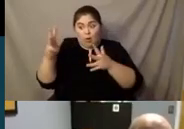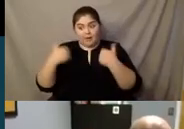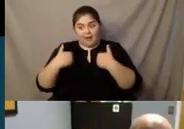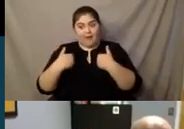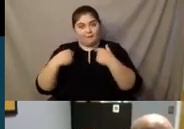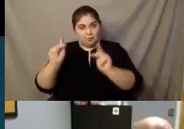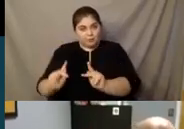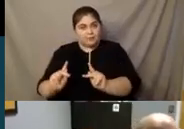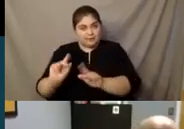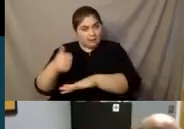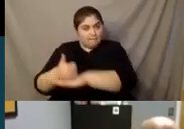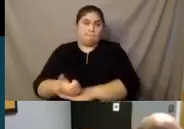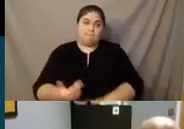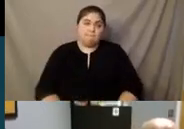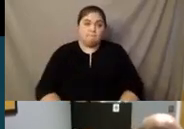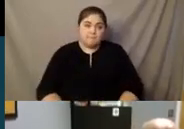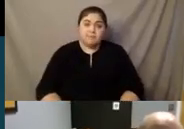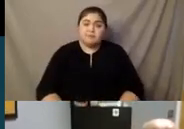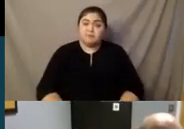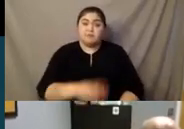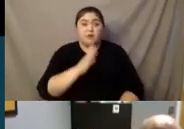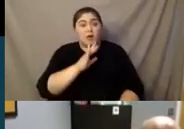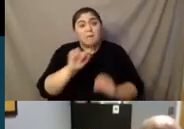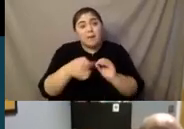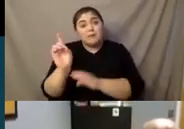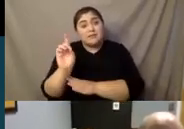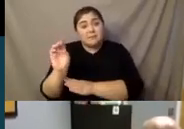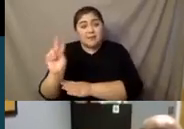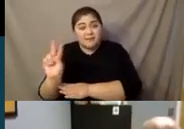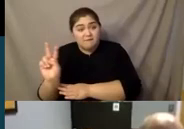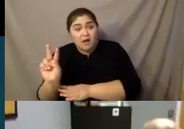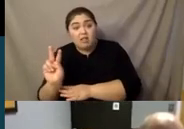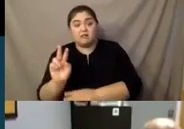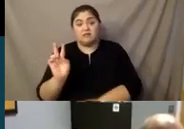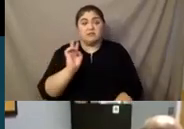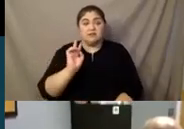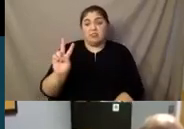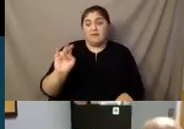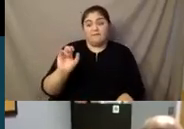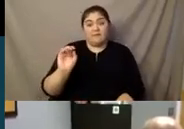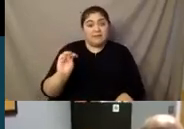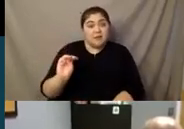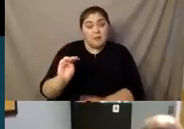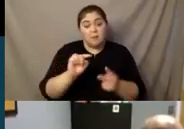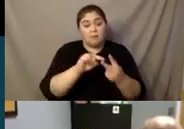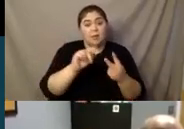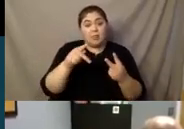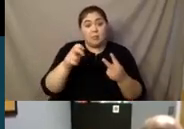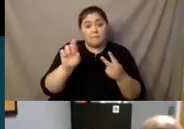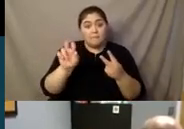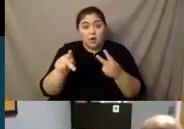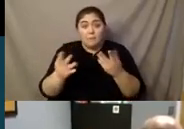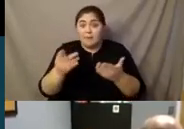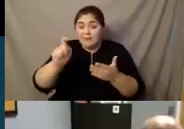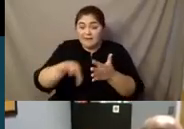with. You're talking about domestic violence. Either the victim or the perpetrator might need to find new housing if